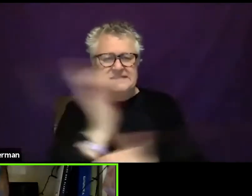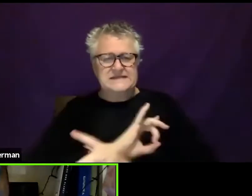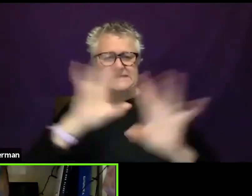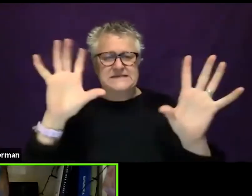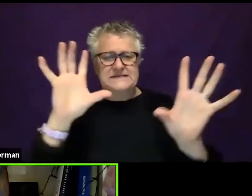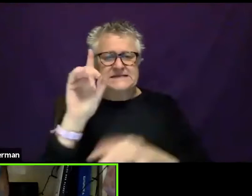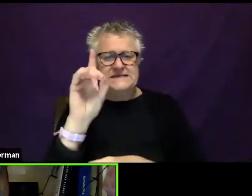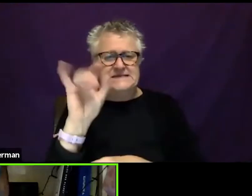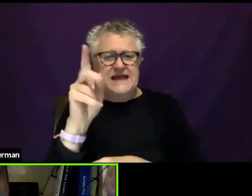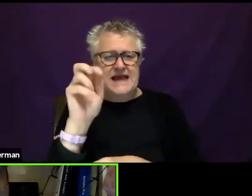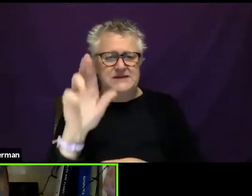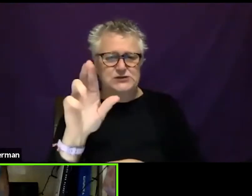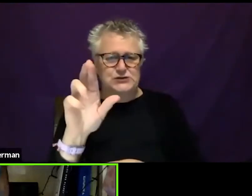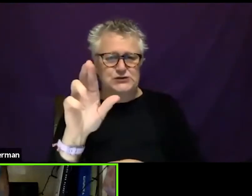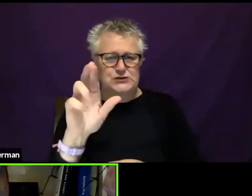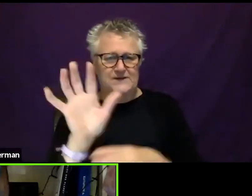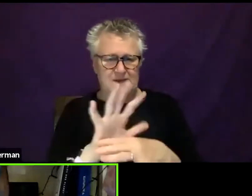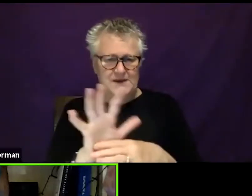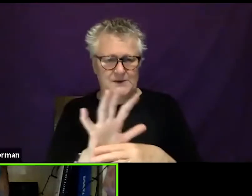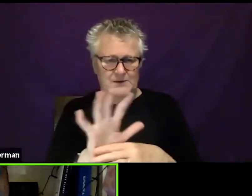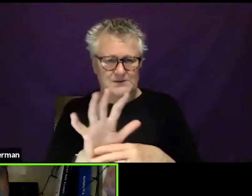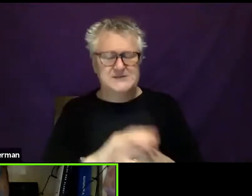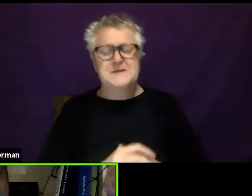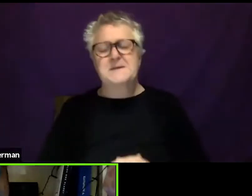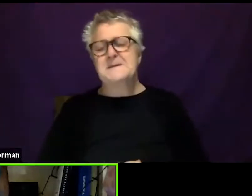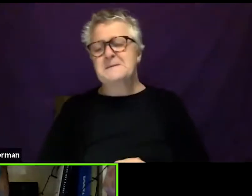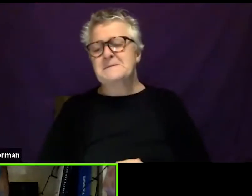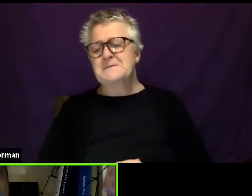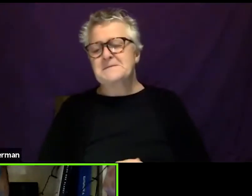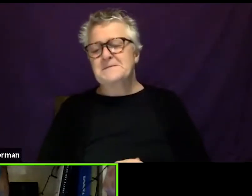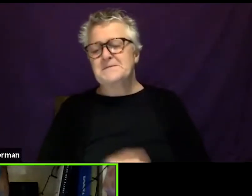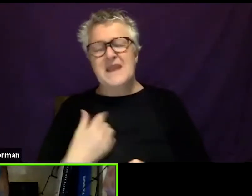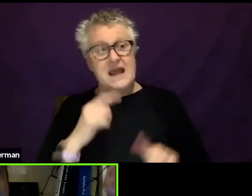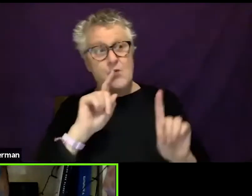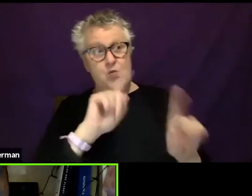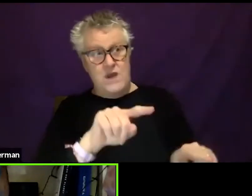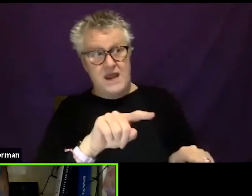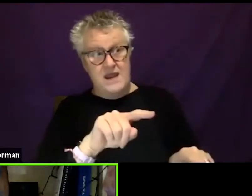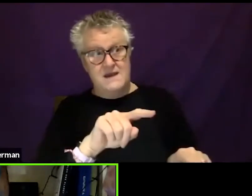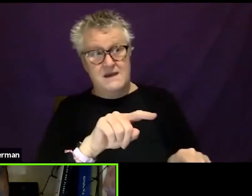about Bird Box, which was the big Netflix